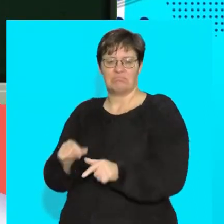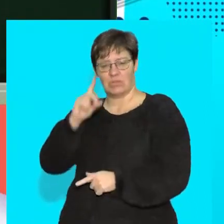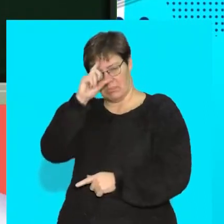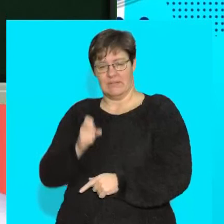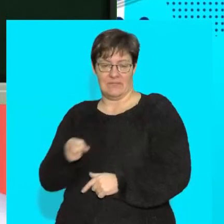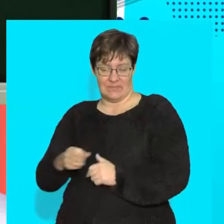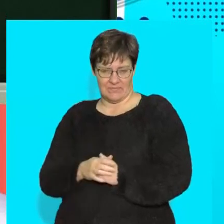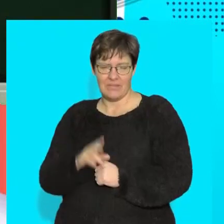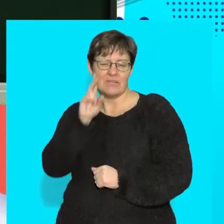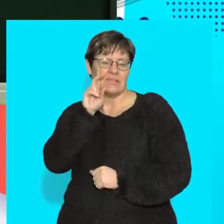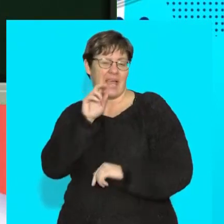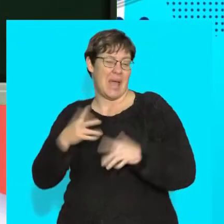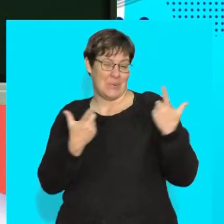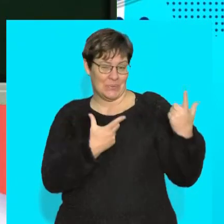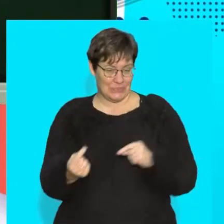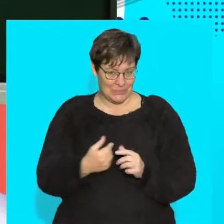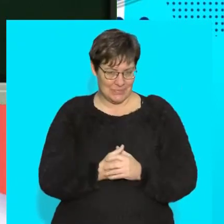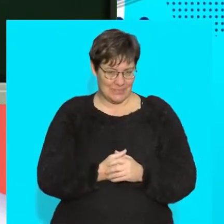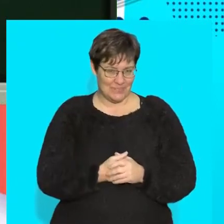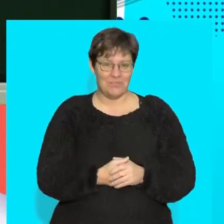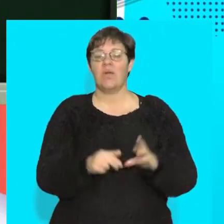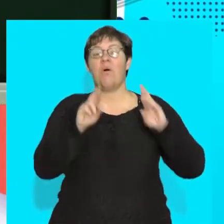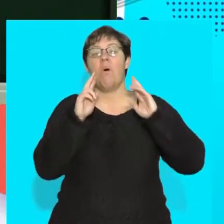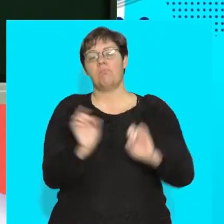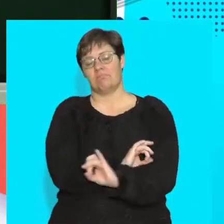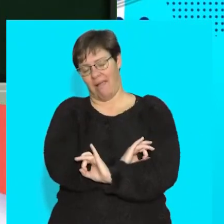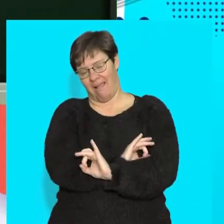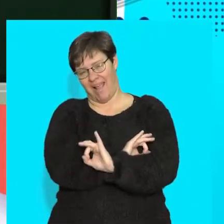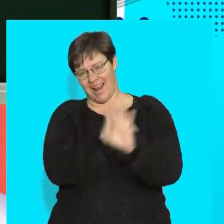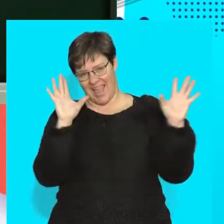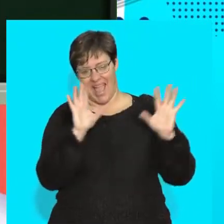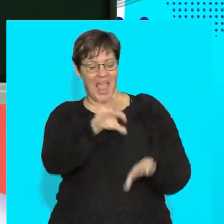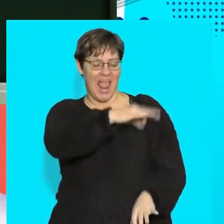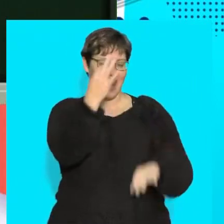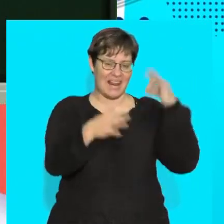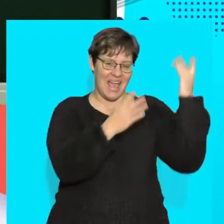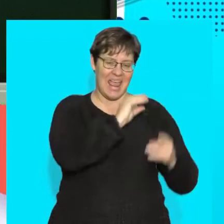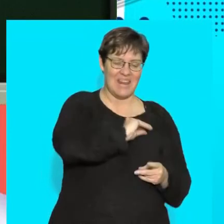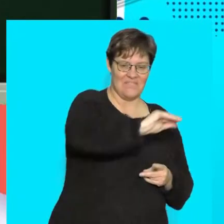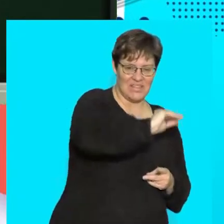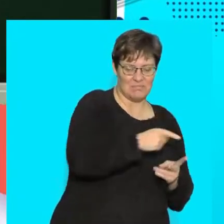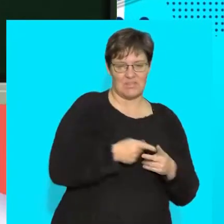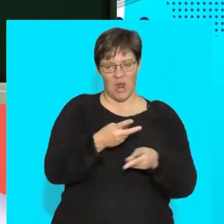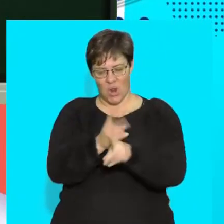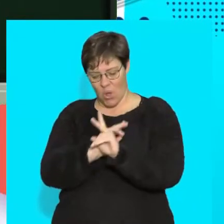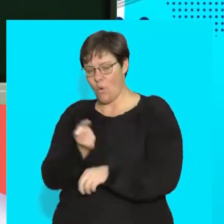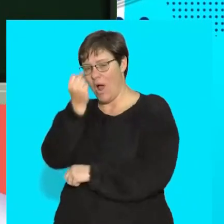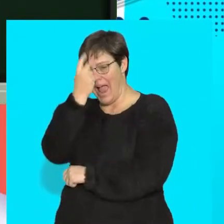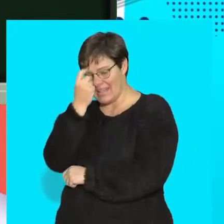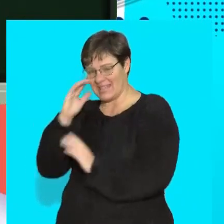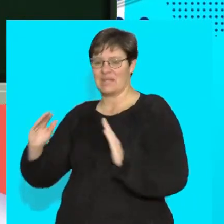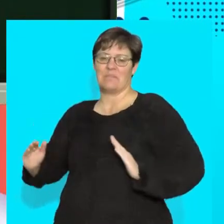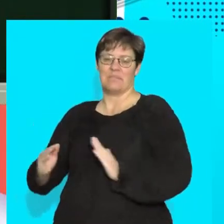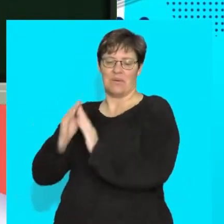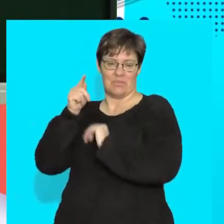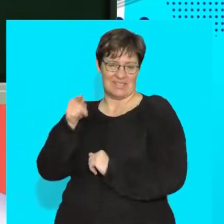how to do this. Guys, I really hope you now understand how to analyze investments, loans, and how to talk about